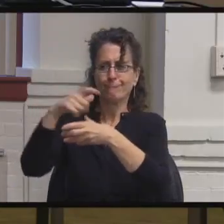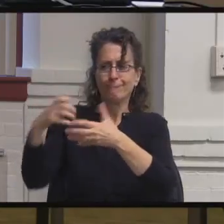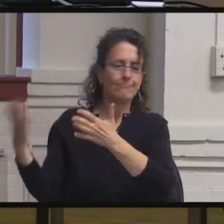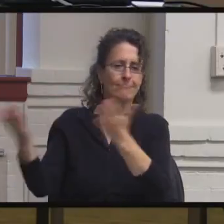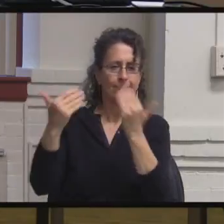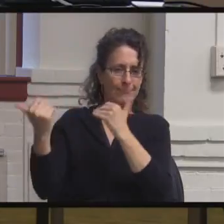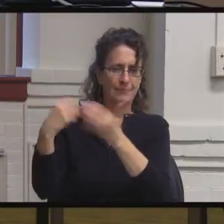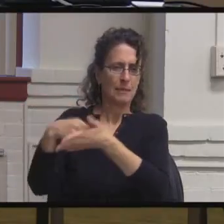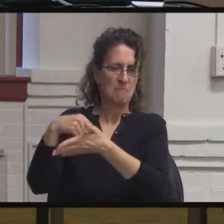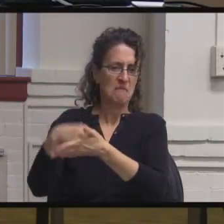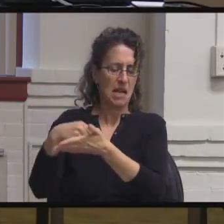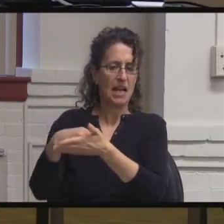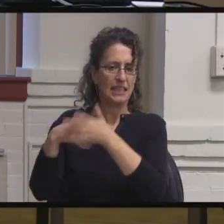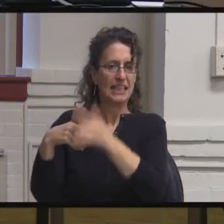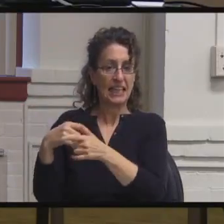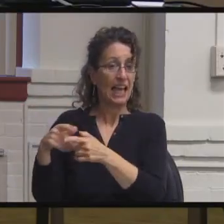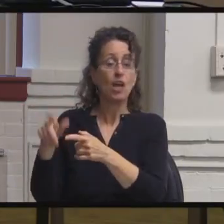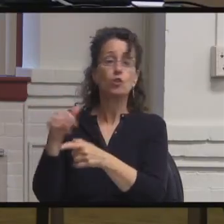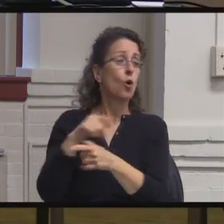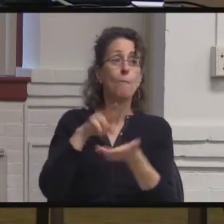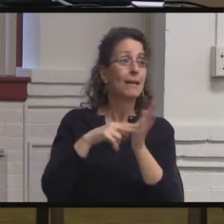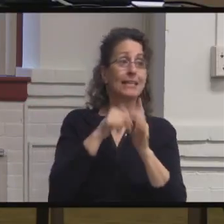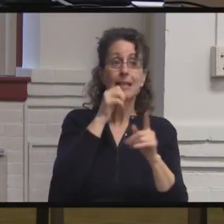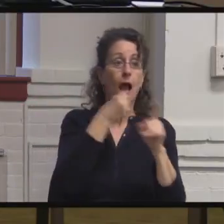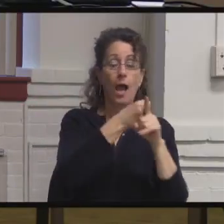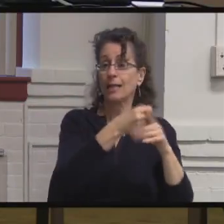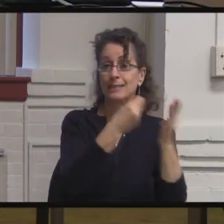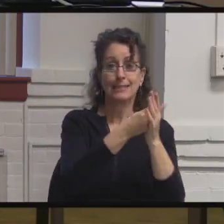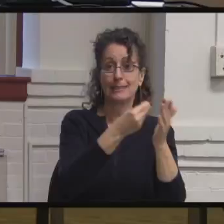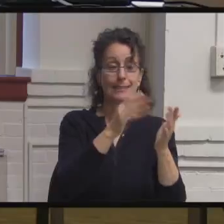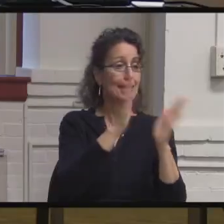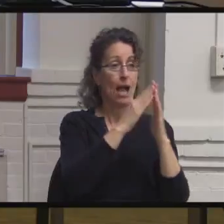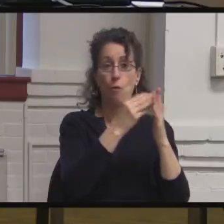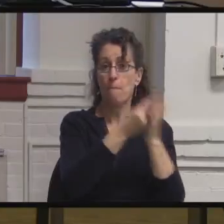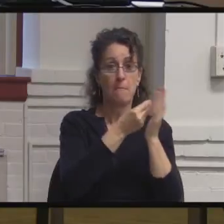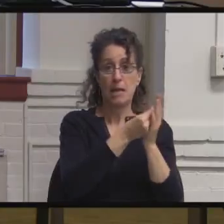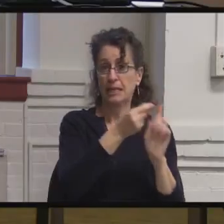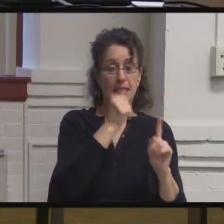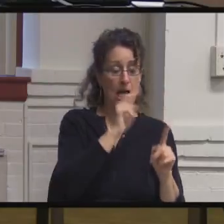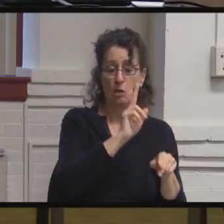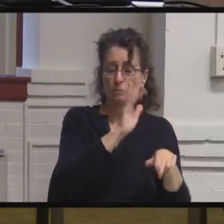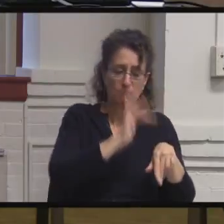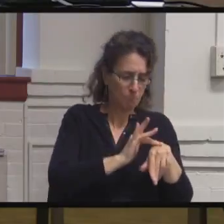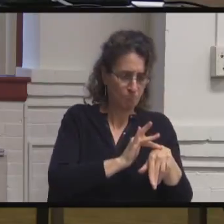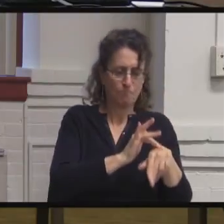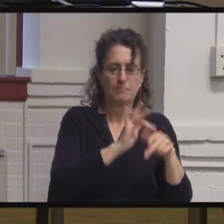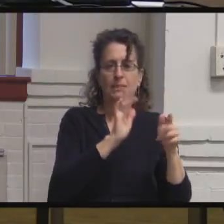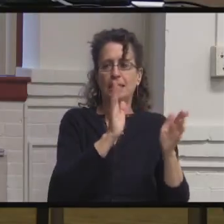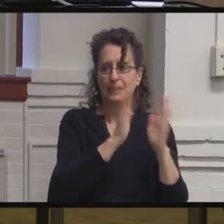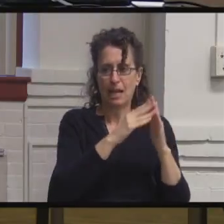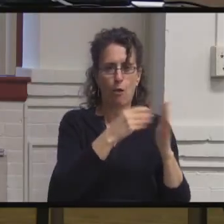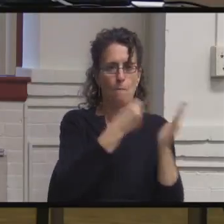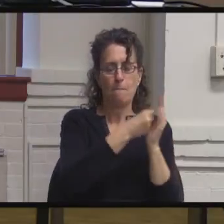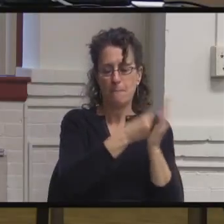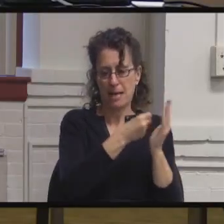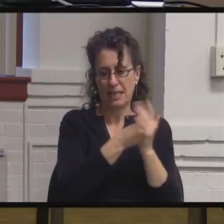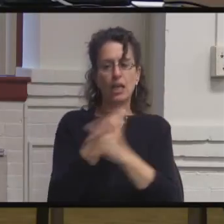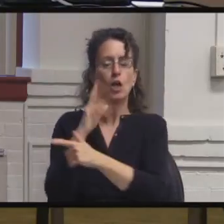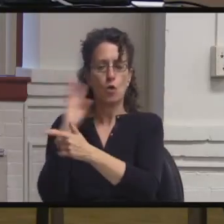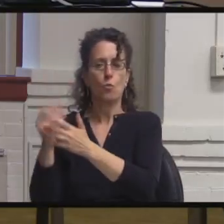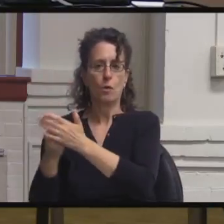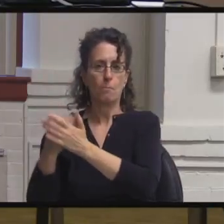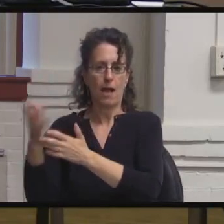from them back when we were in the middle of the fundraising process. So what we'd like to do is to be able to use the Massachusetts